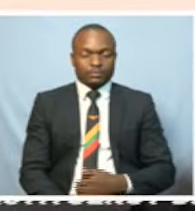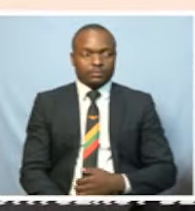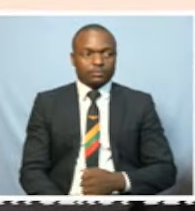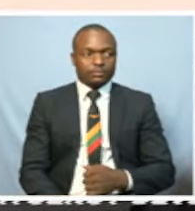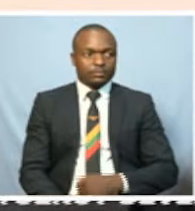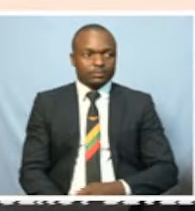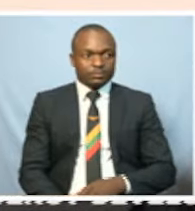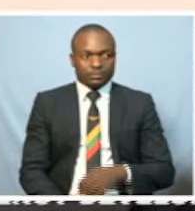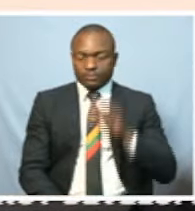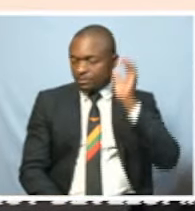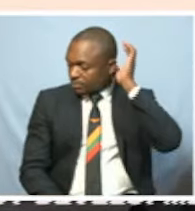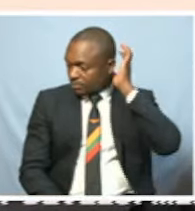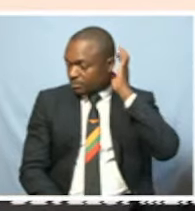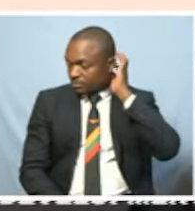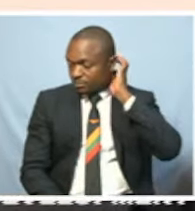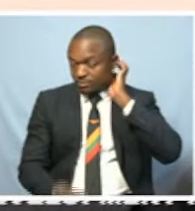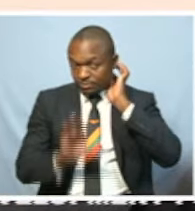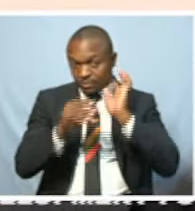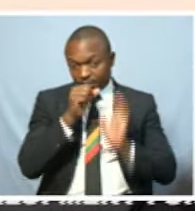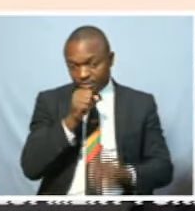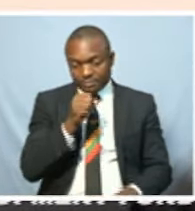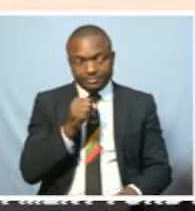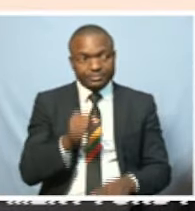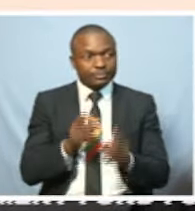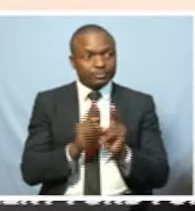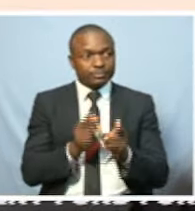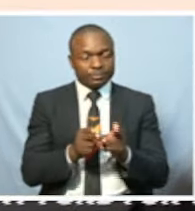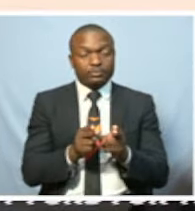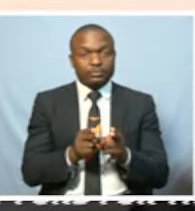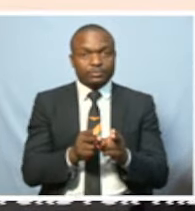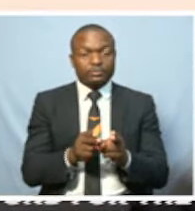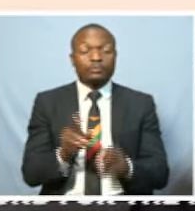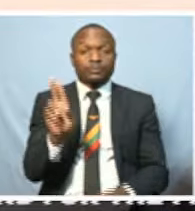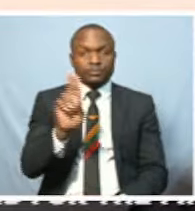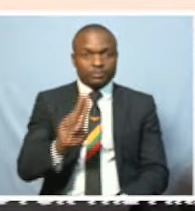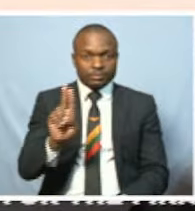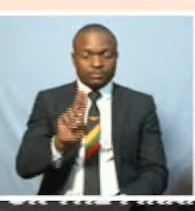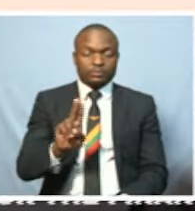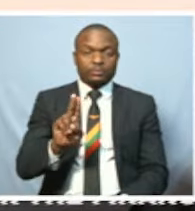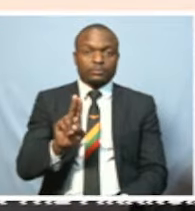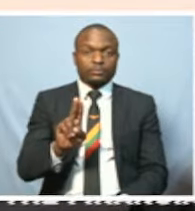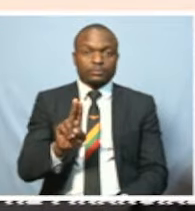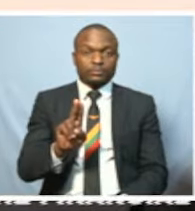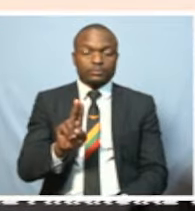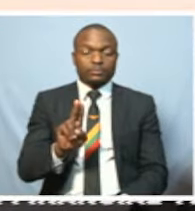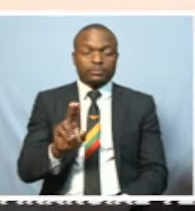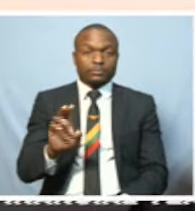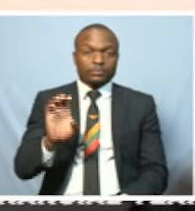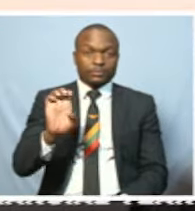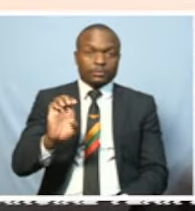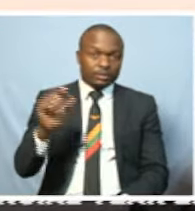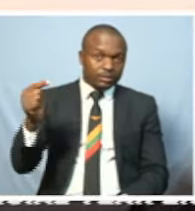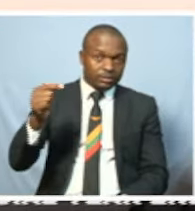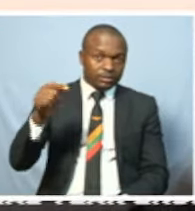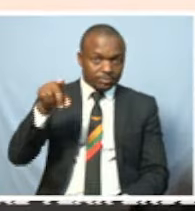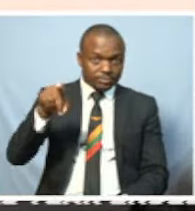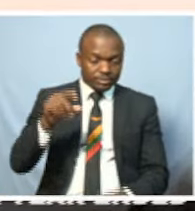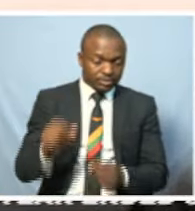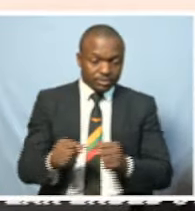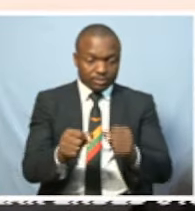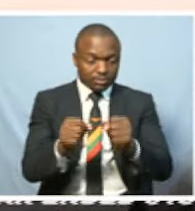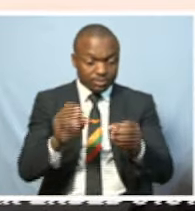We used, your mic. I'll respond in the affirmative. We used electronic government procurement, EGP. As to the exact